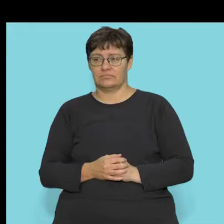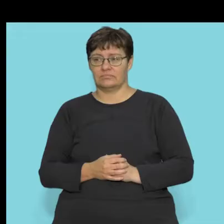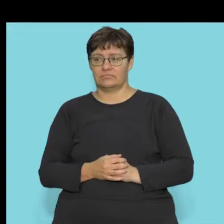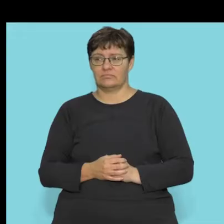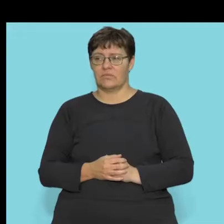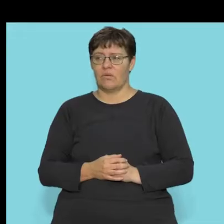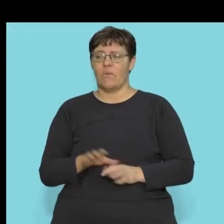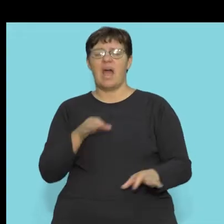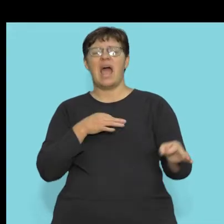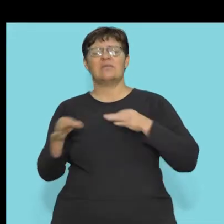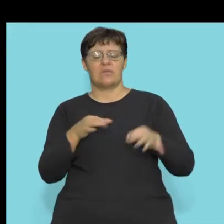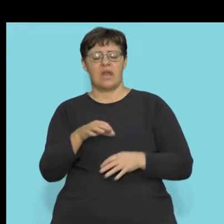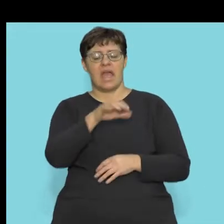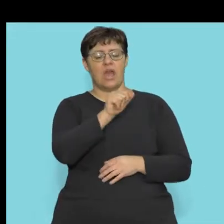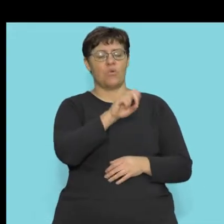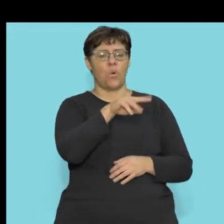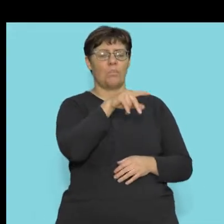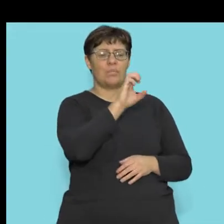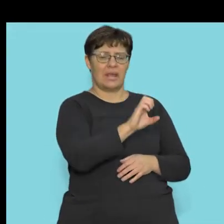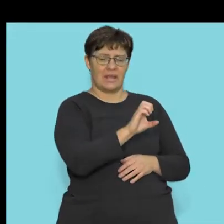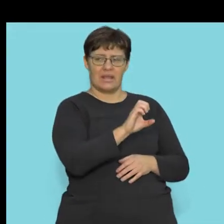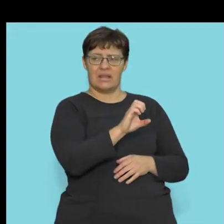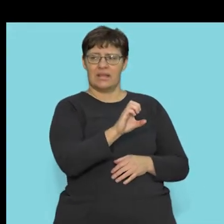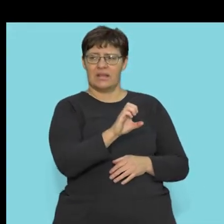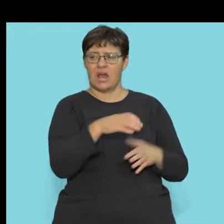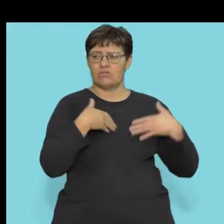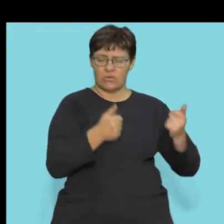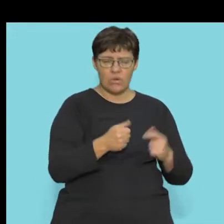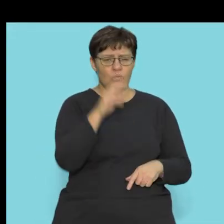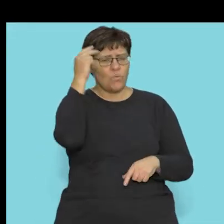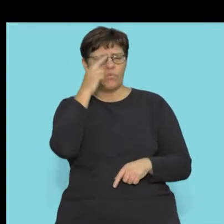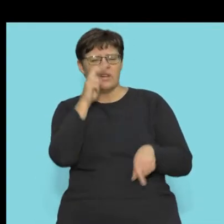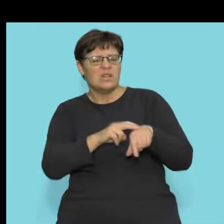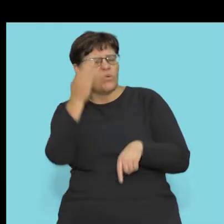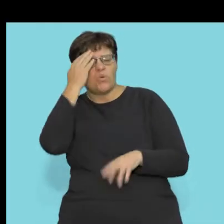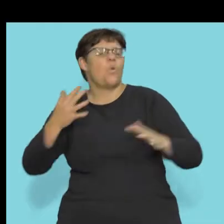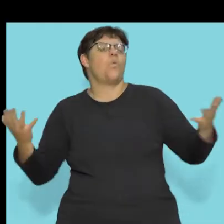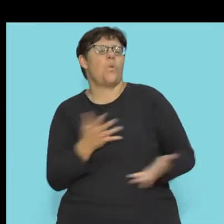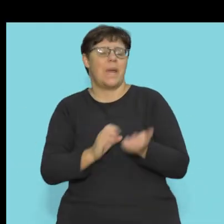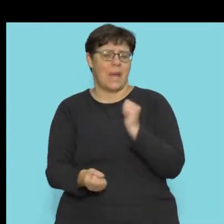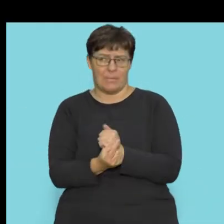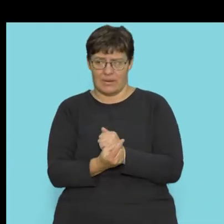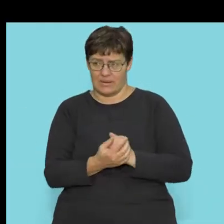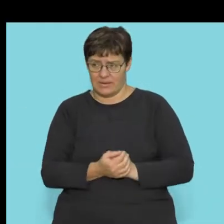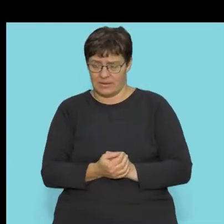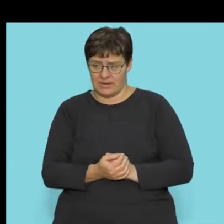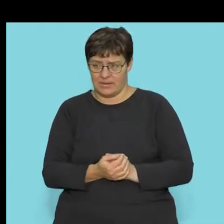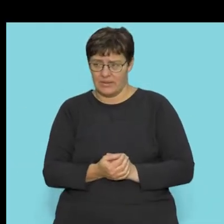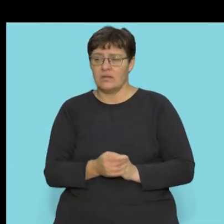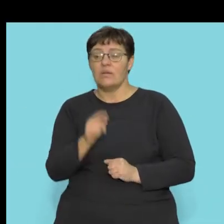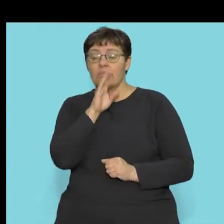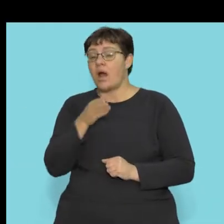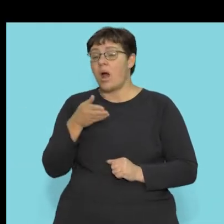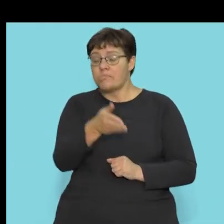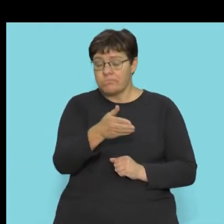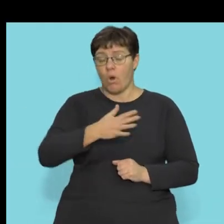Before we get into unpacking aerobic respiration, we need to know where this takes place. So aerobic respiration